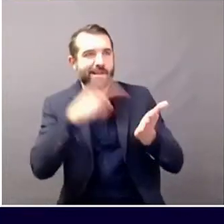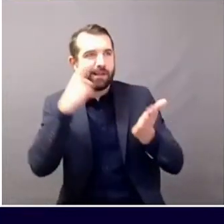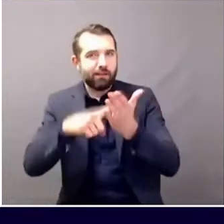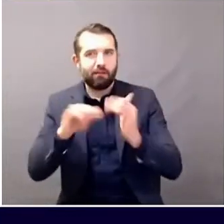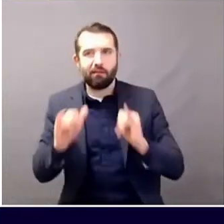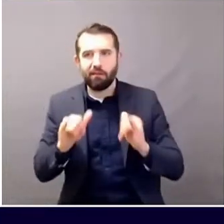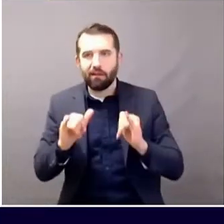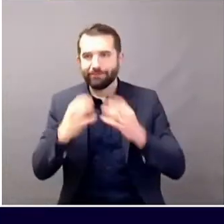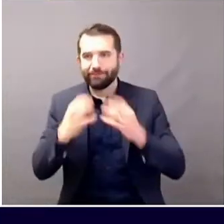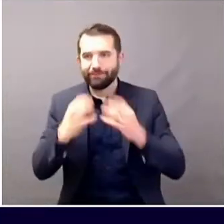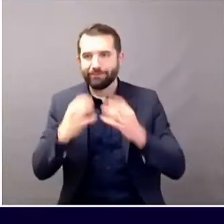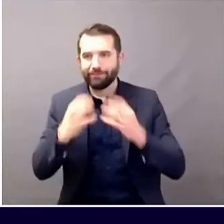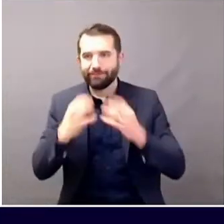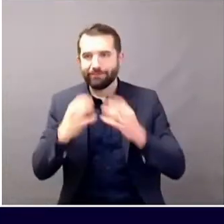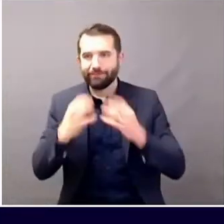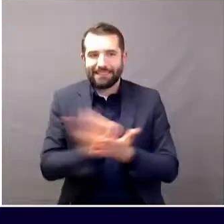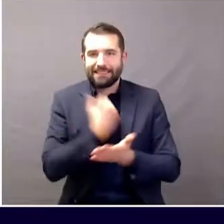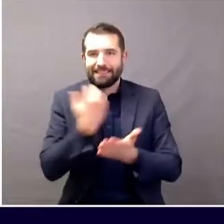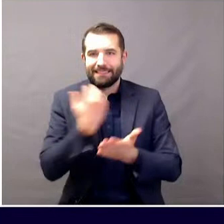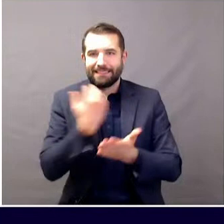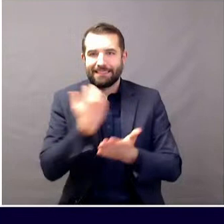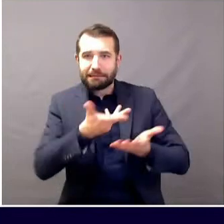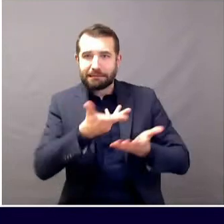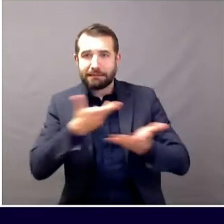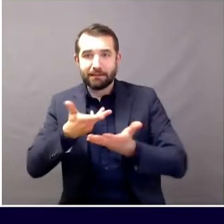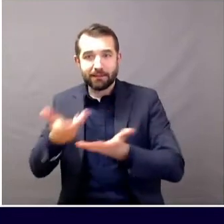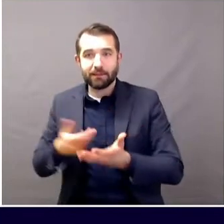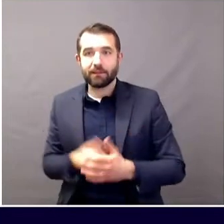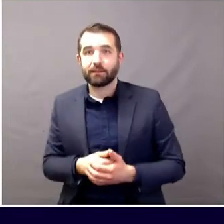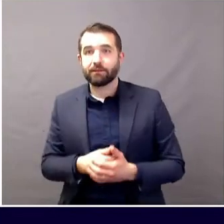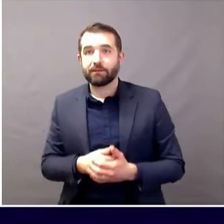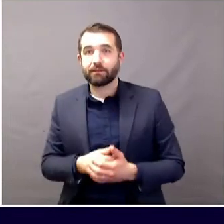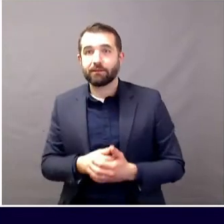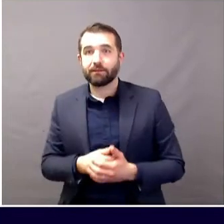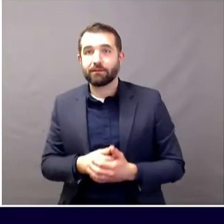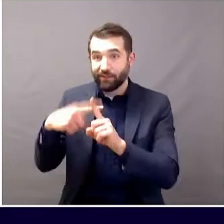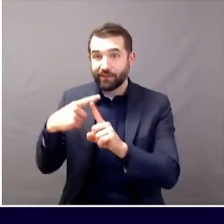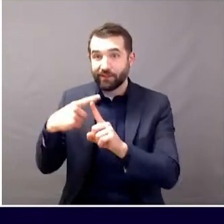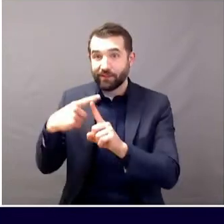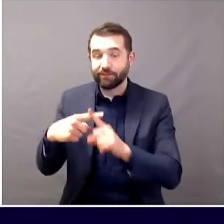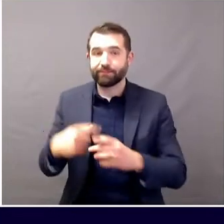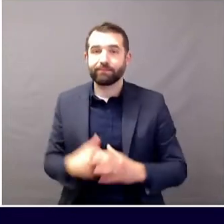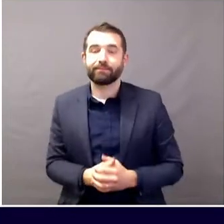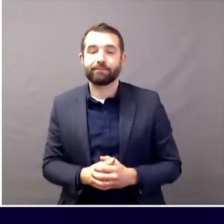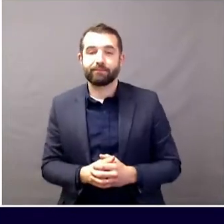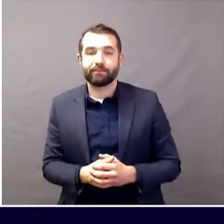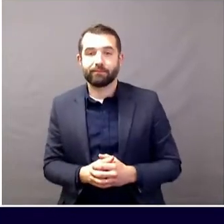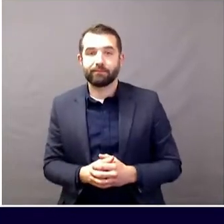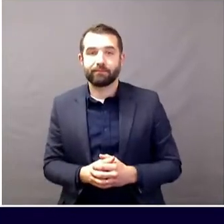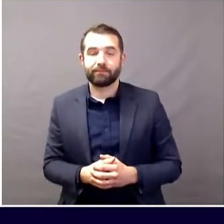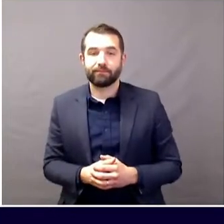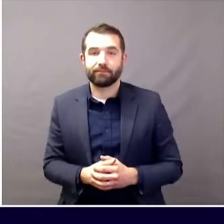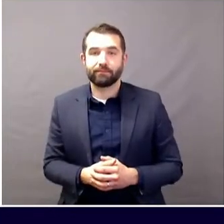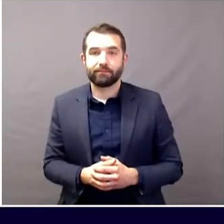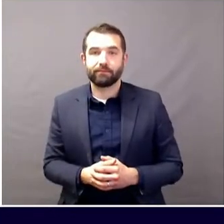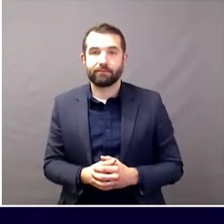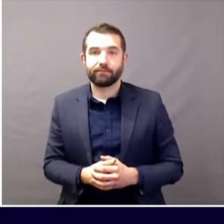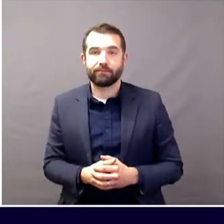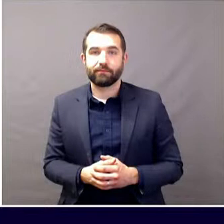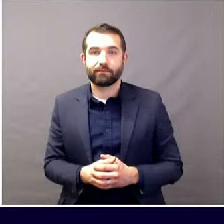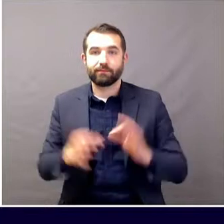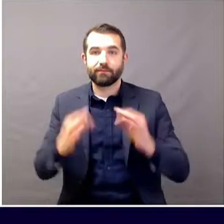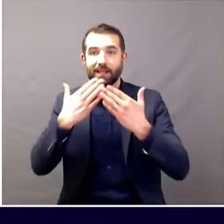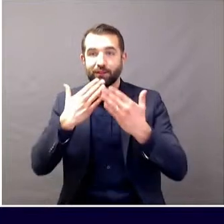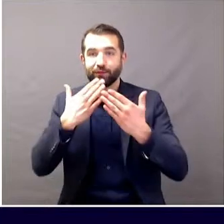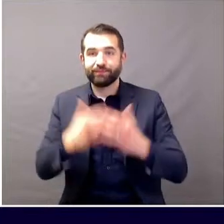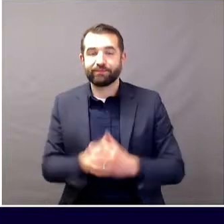us is another one of those potentially positives out of a really difficult situation. All right, thank you. Thank